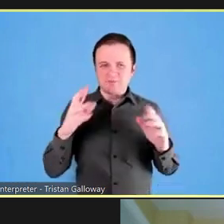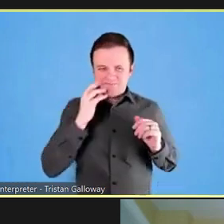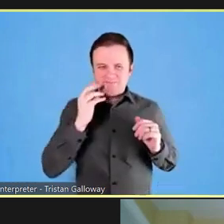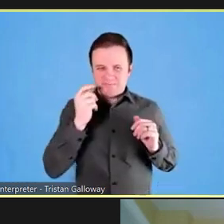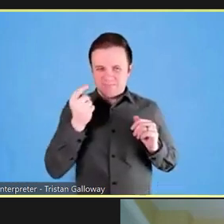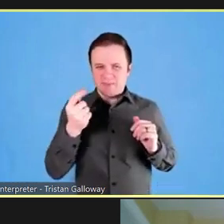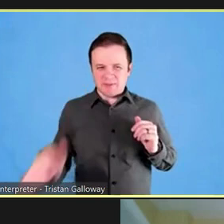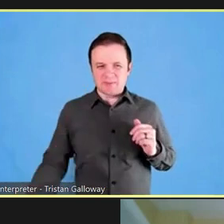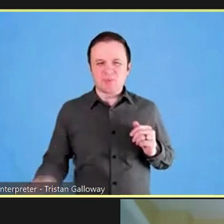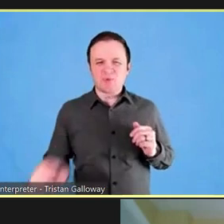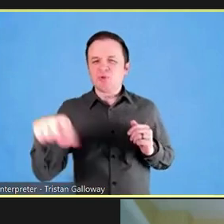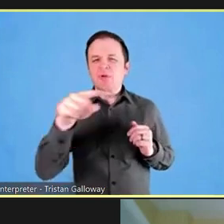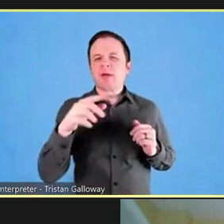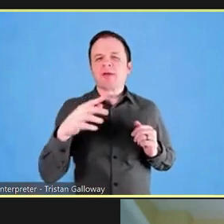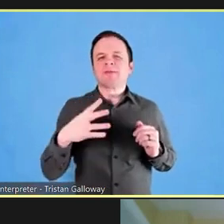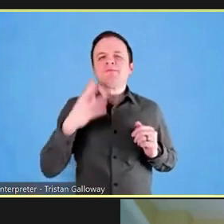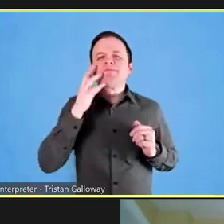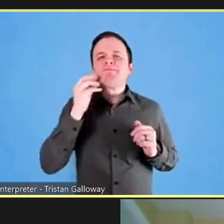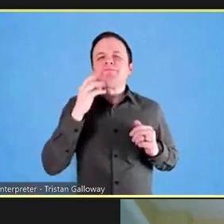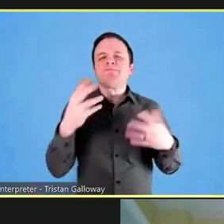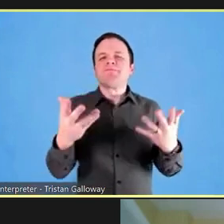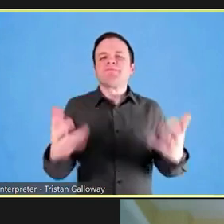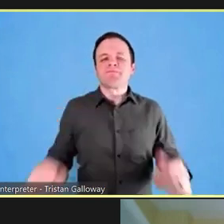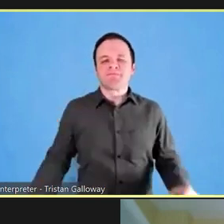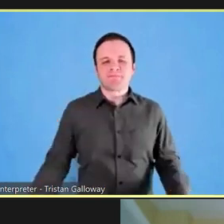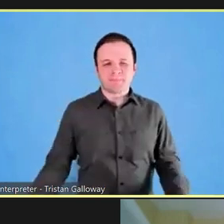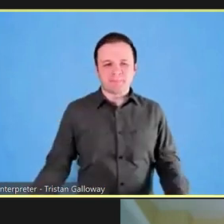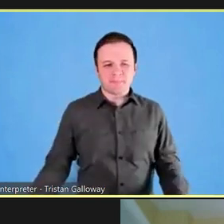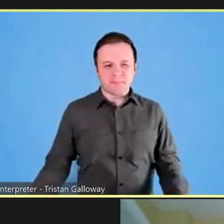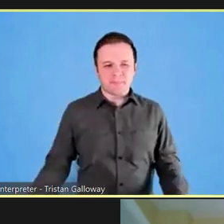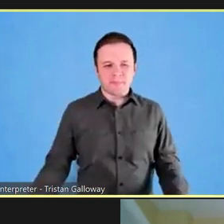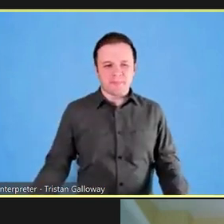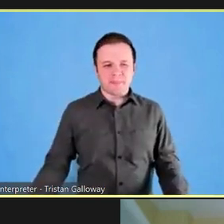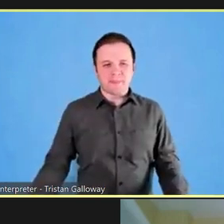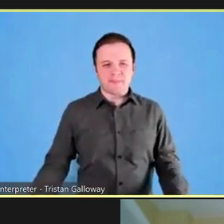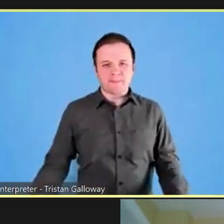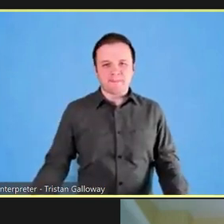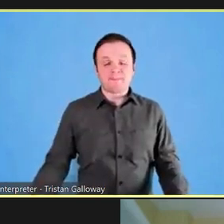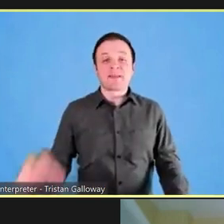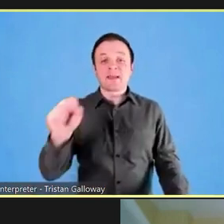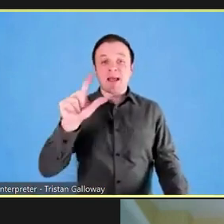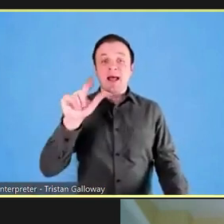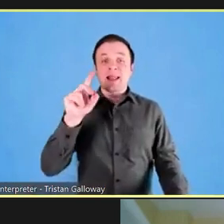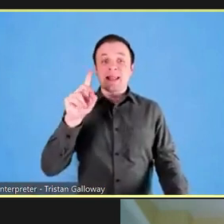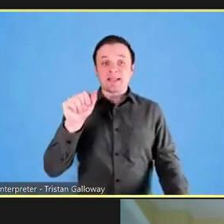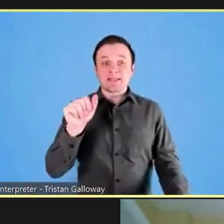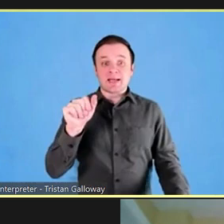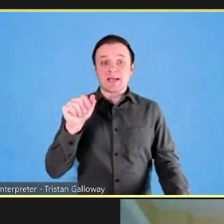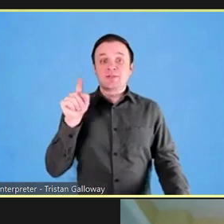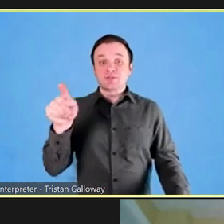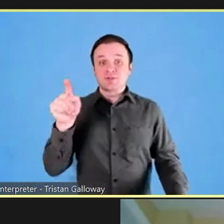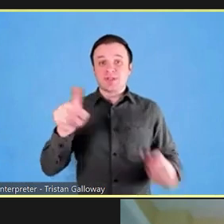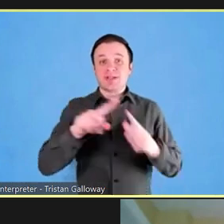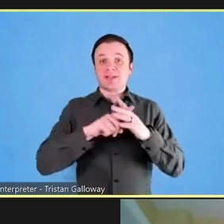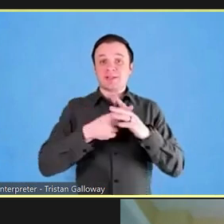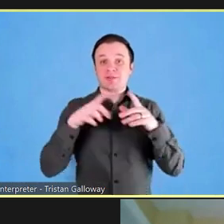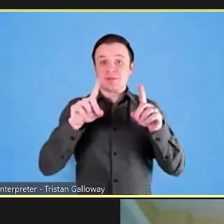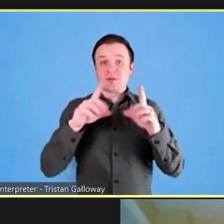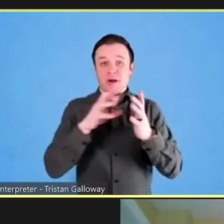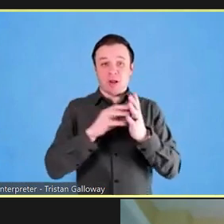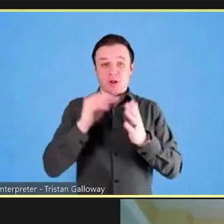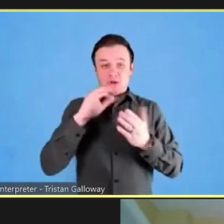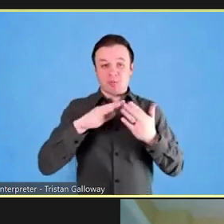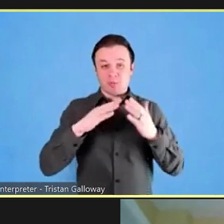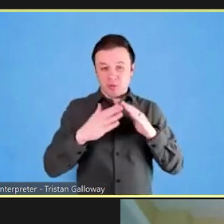have you guys found? Thank you, Ginger. Yeah, Linda actually initiated during our learning